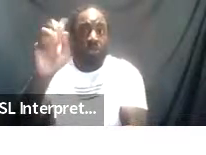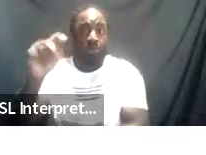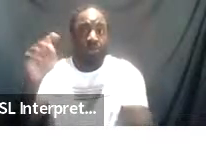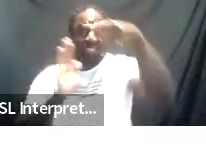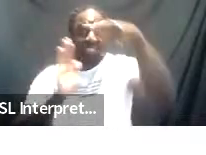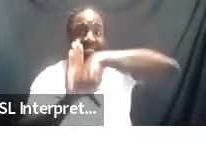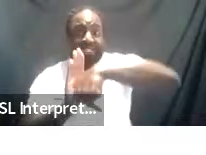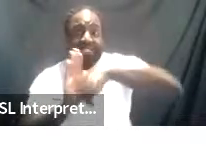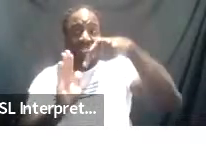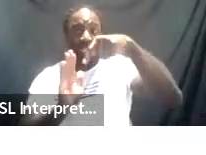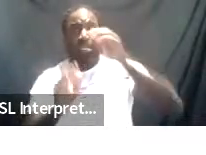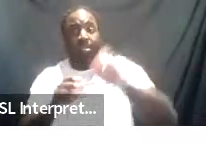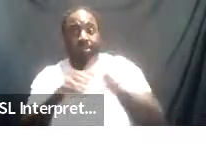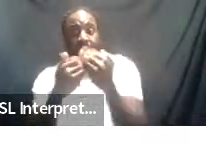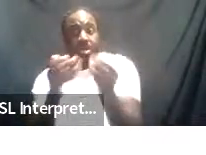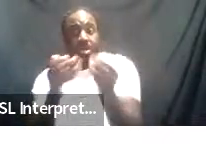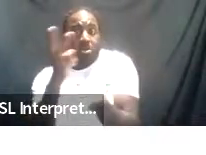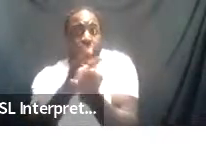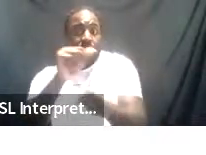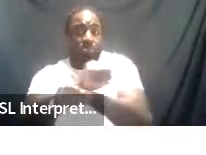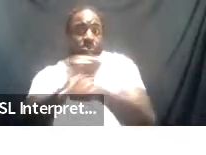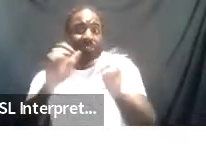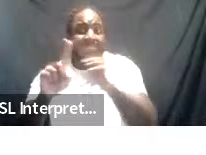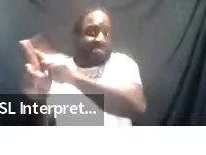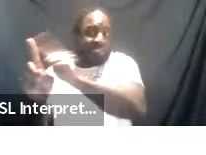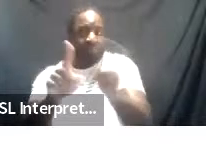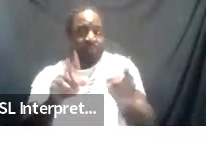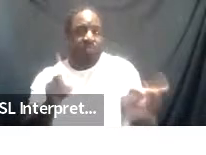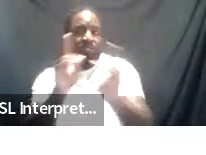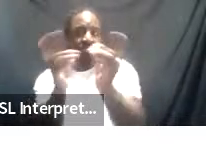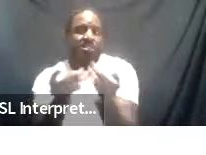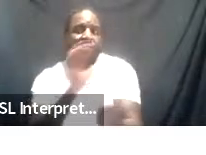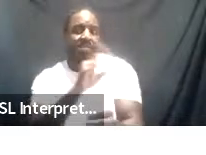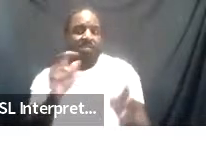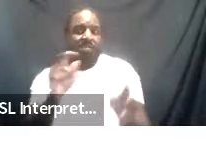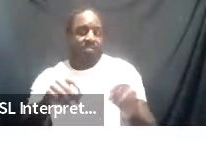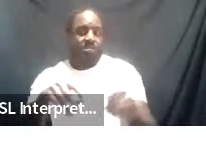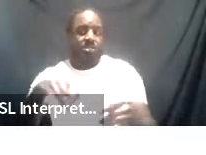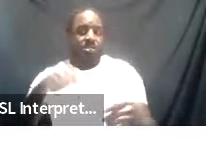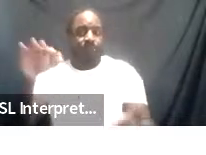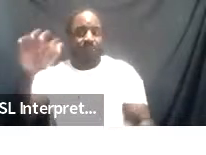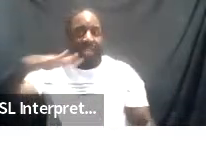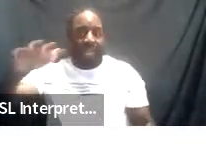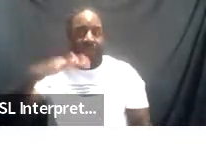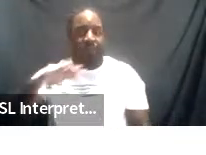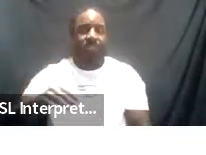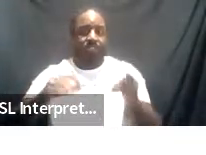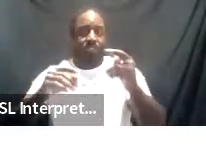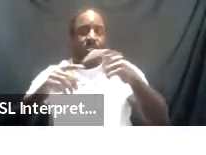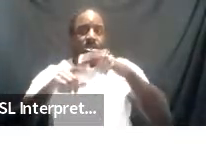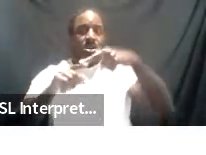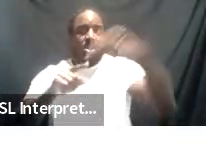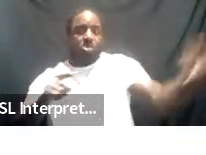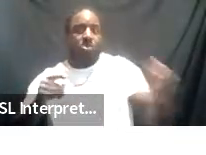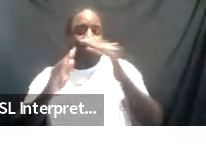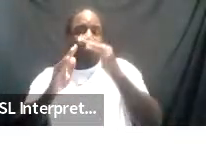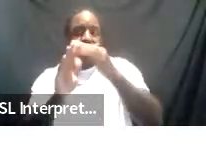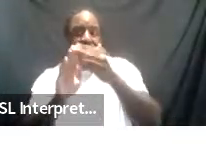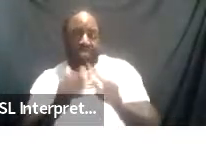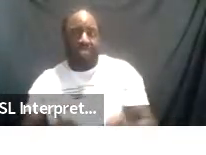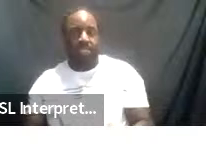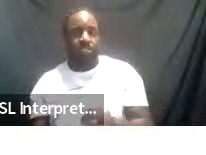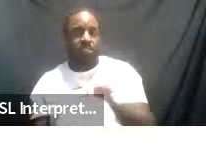parking works in various districts and various geographies across the city. And